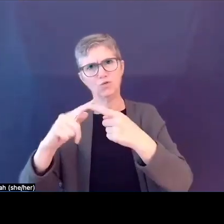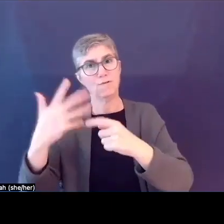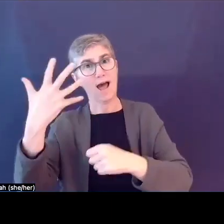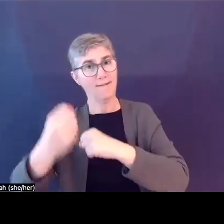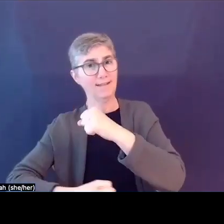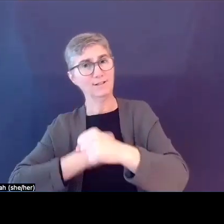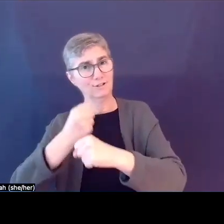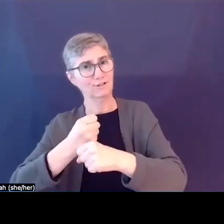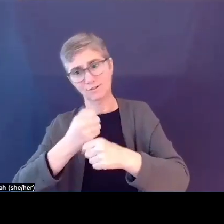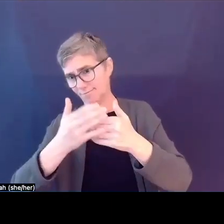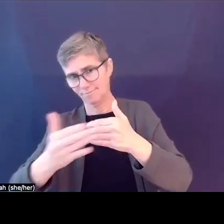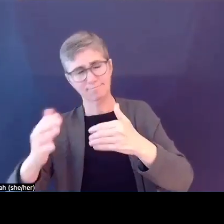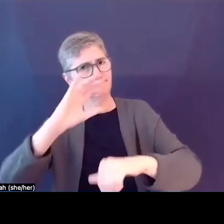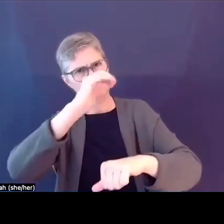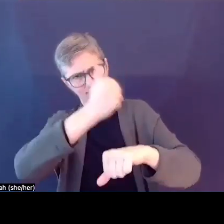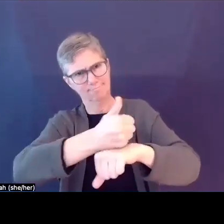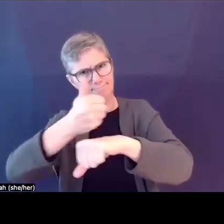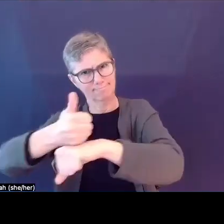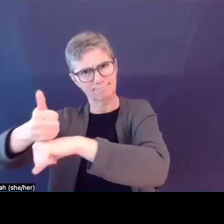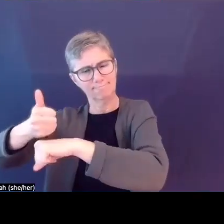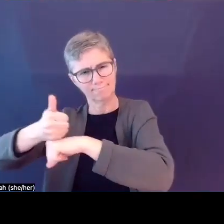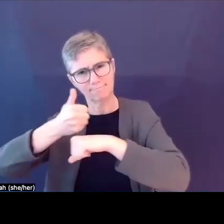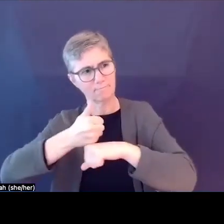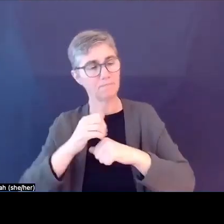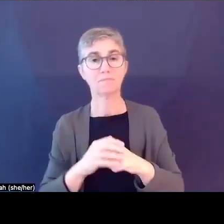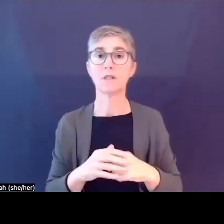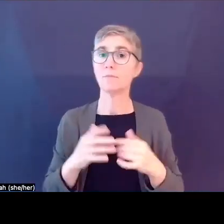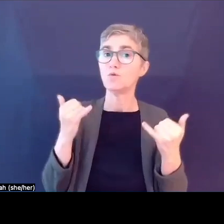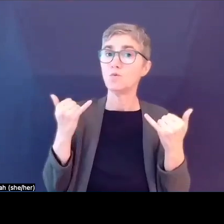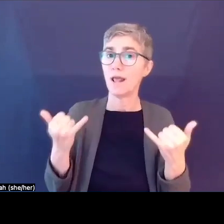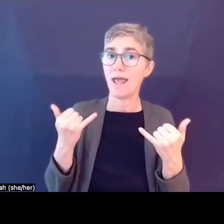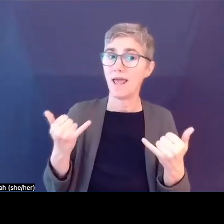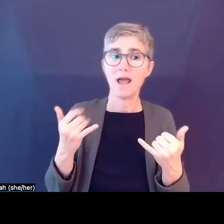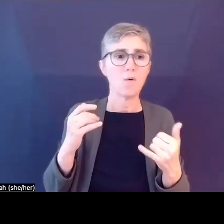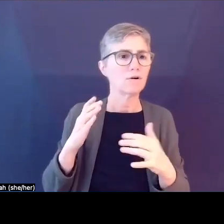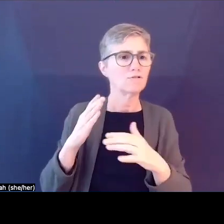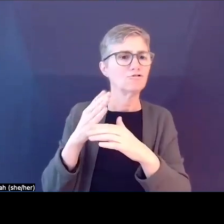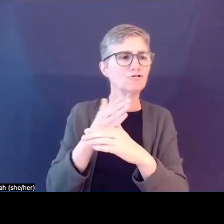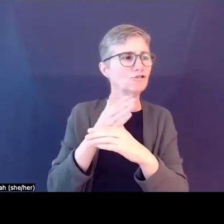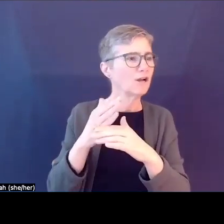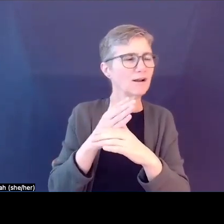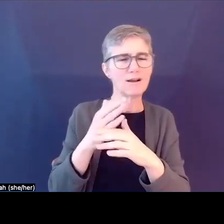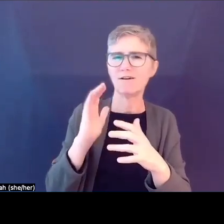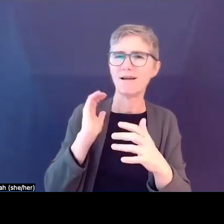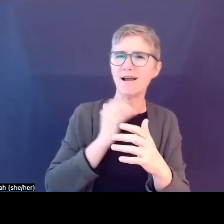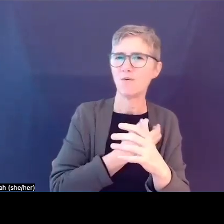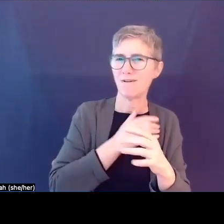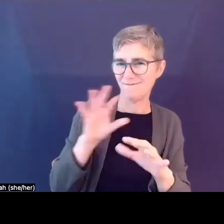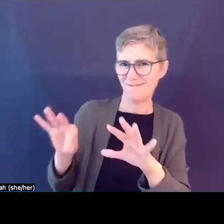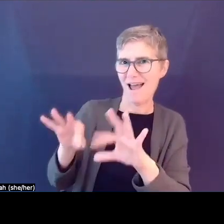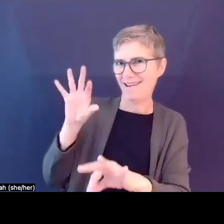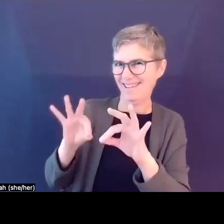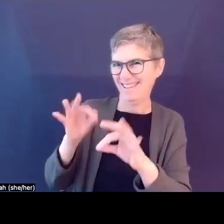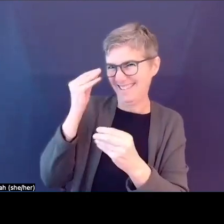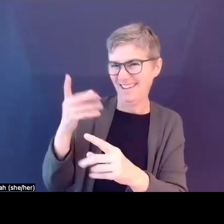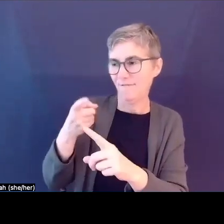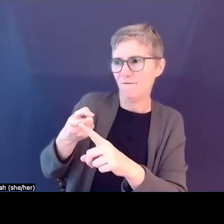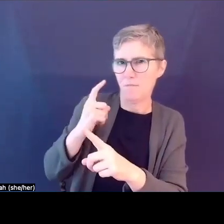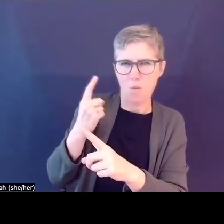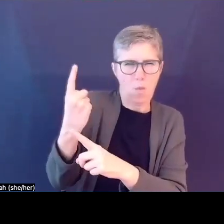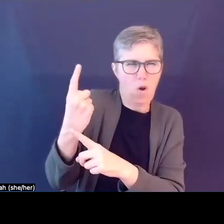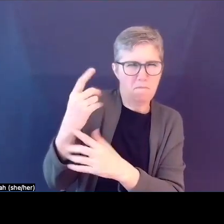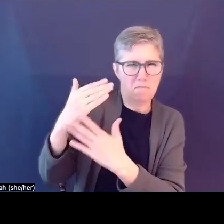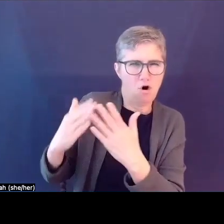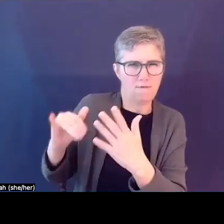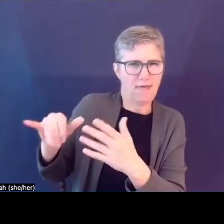plan. Today, I want to share findings from this one piece of that landscape